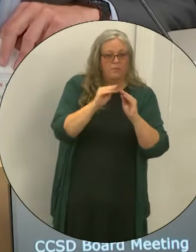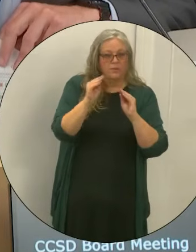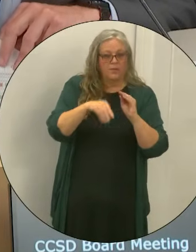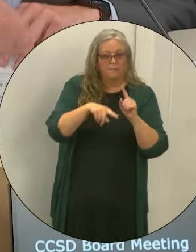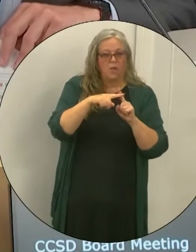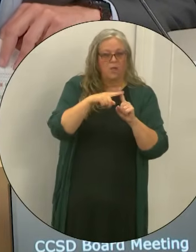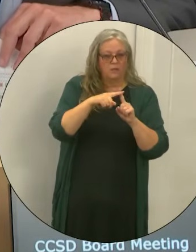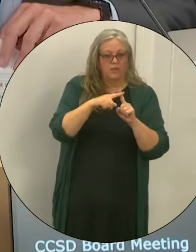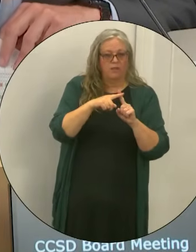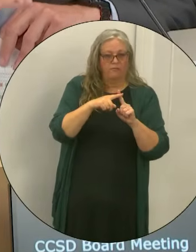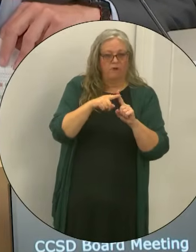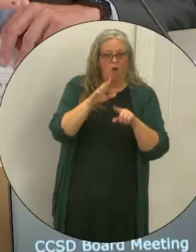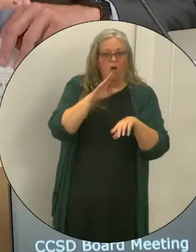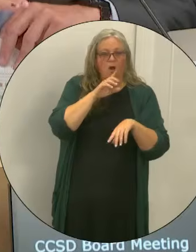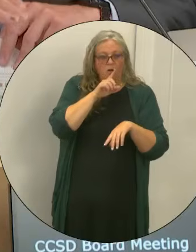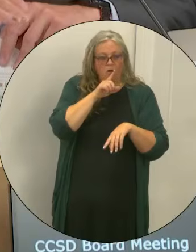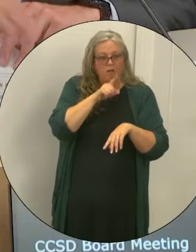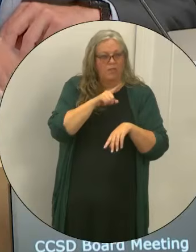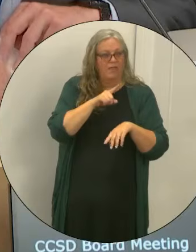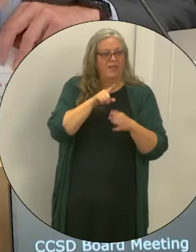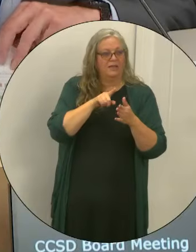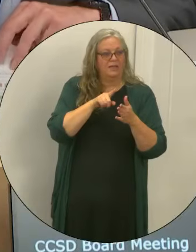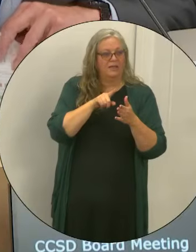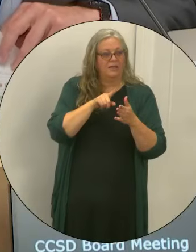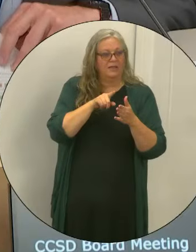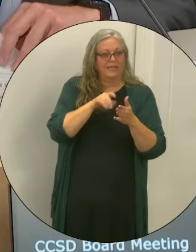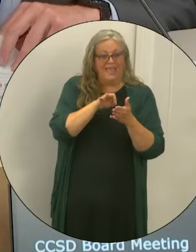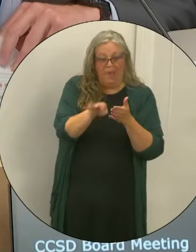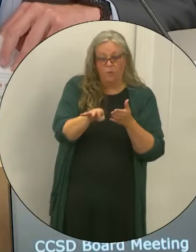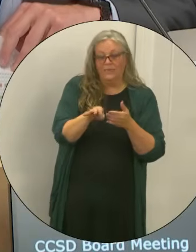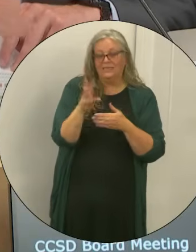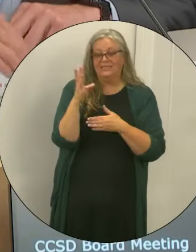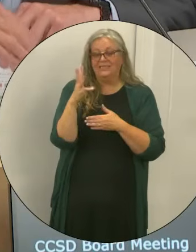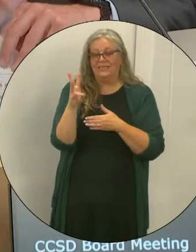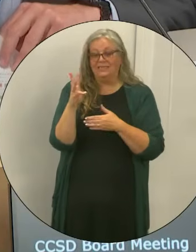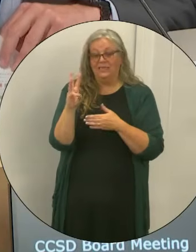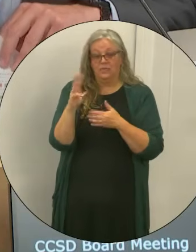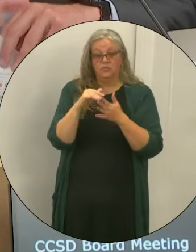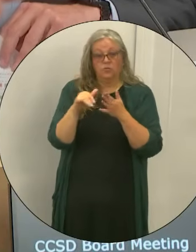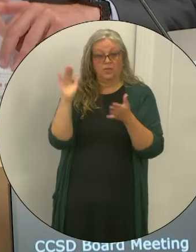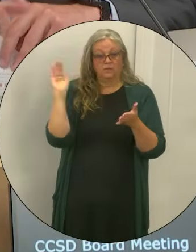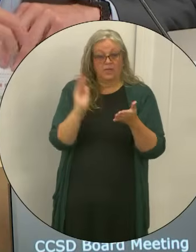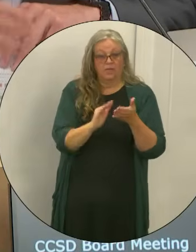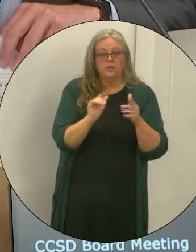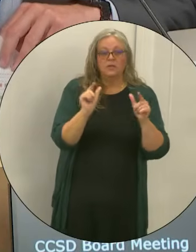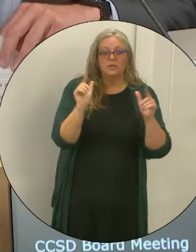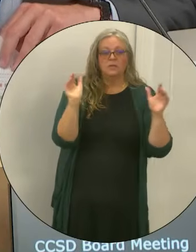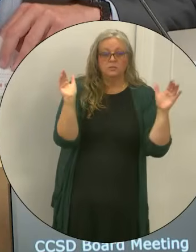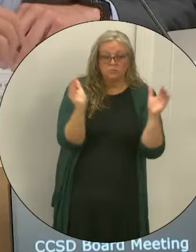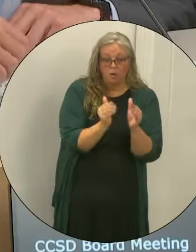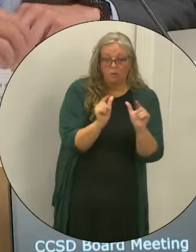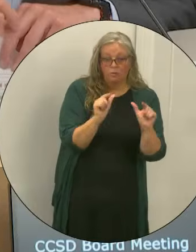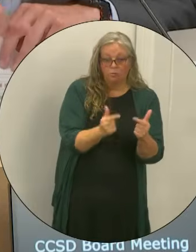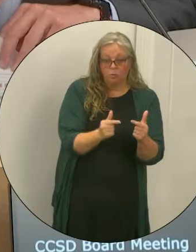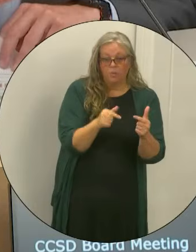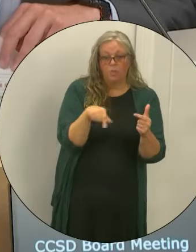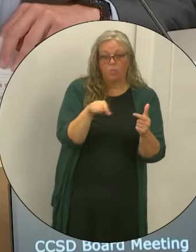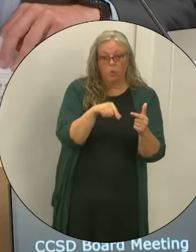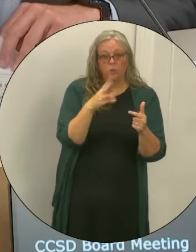actual count, the change was 16 students. However, because it was a smaller group of students, those 16